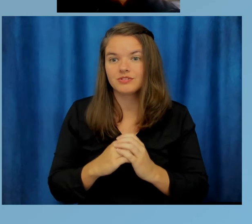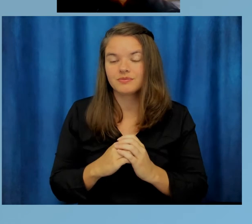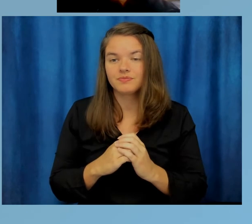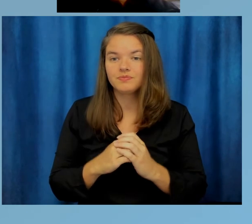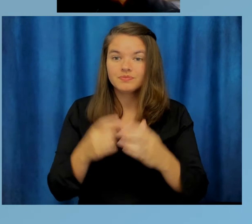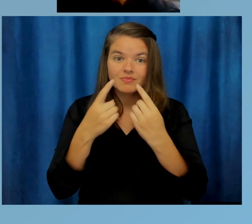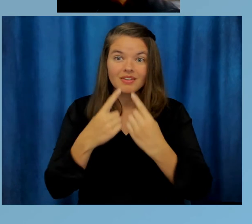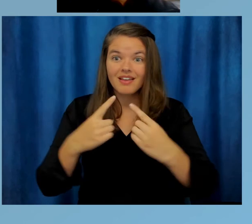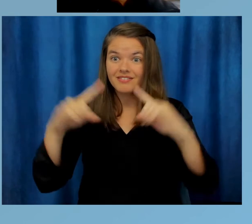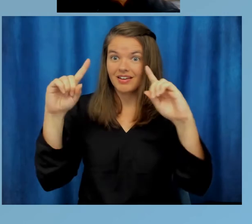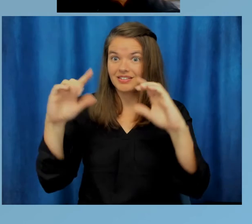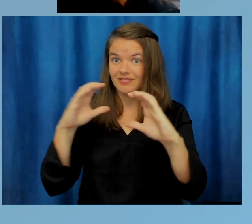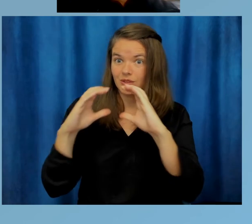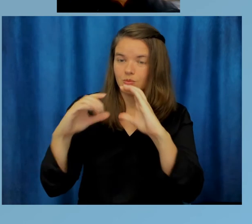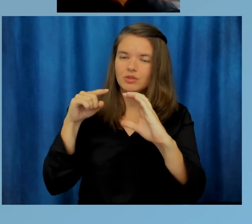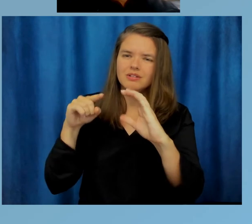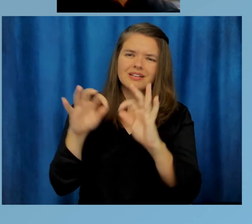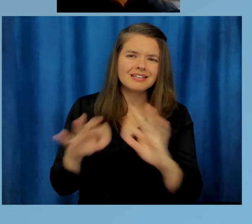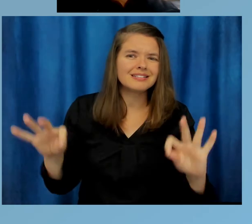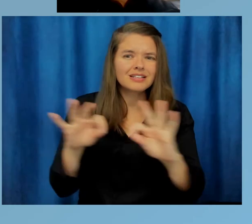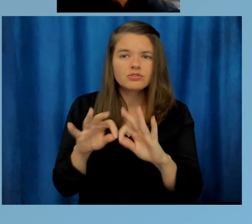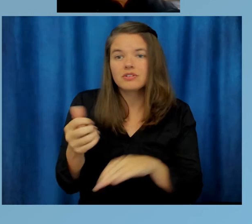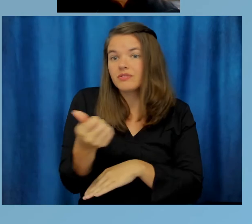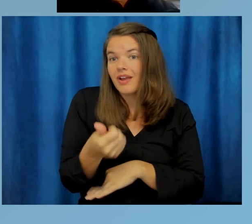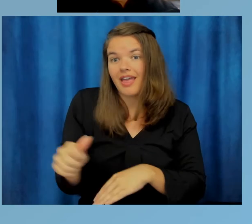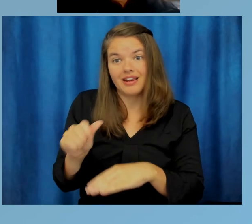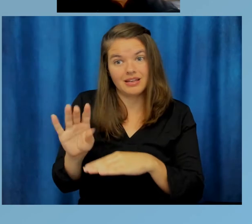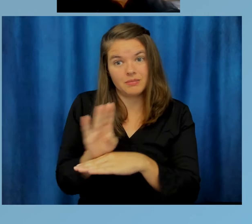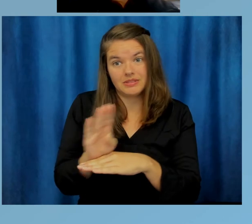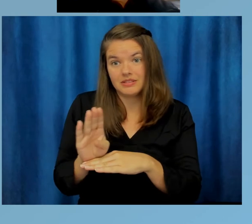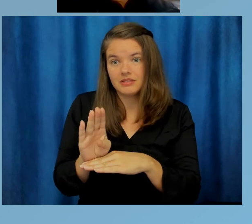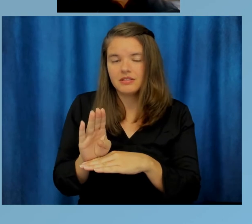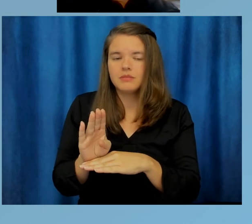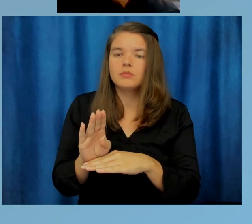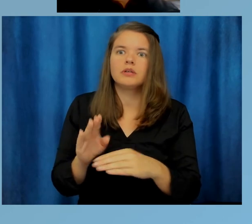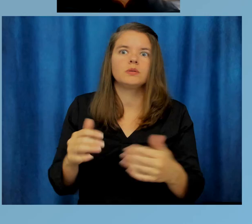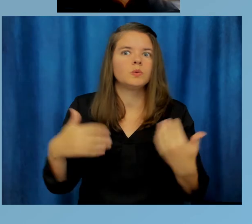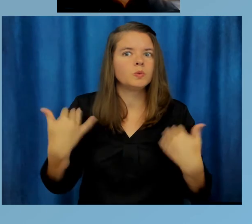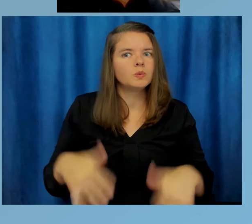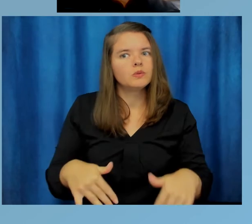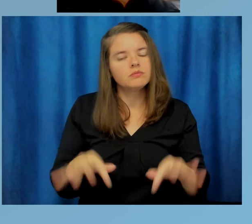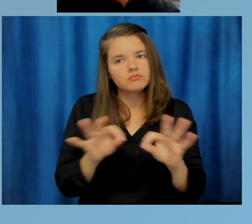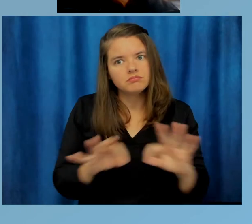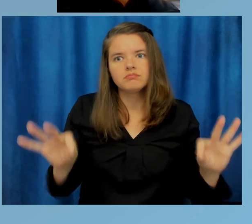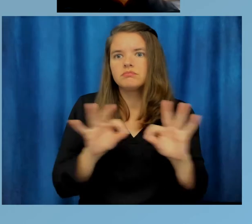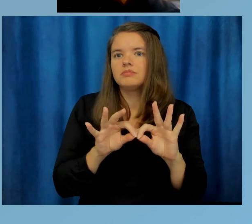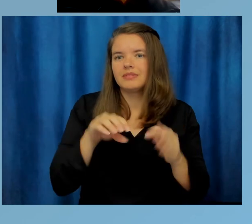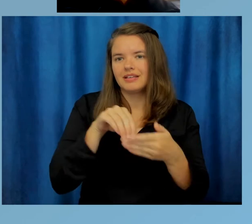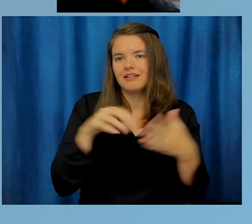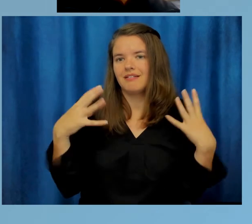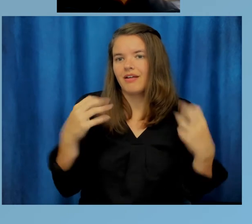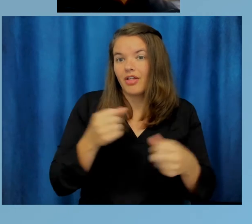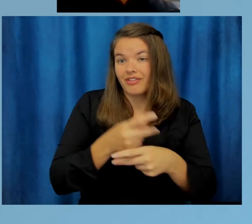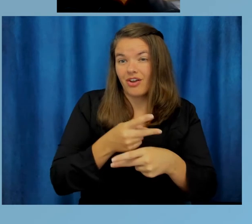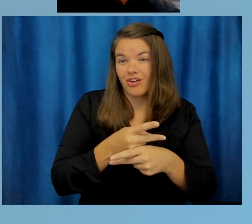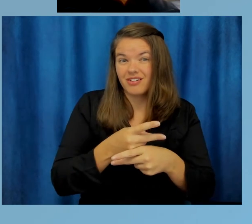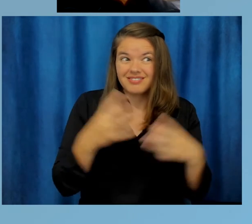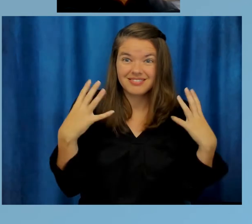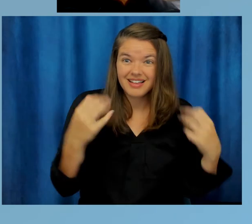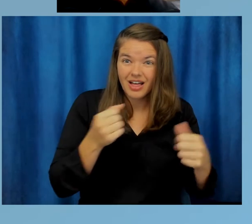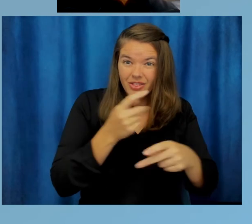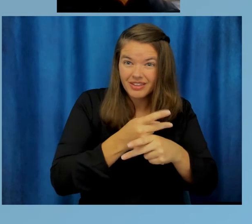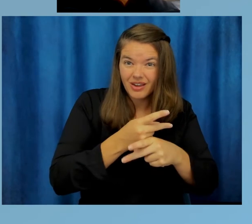communication. Effective communication is essential in any business, but even more so in healthcare. The effects of